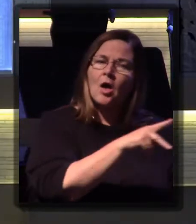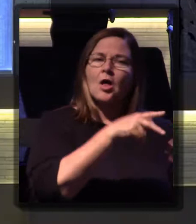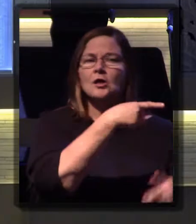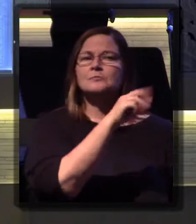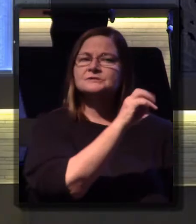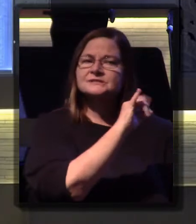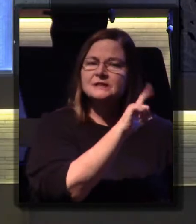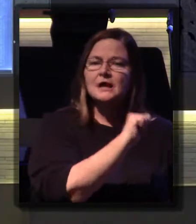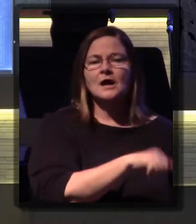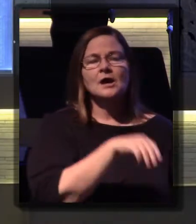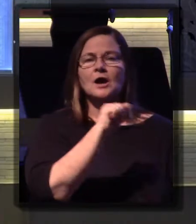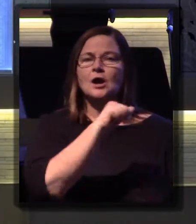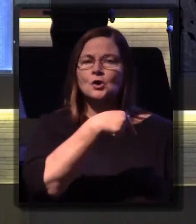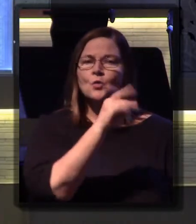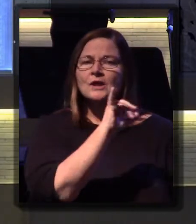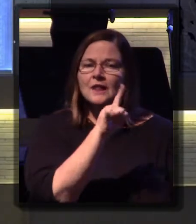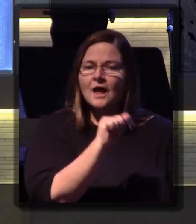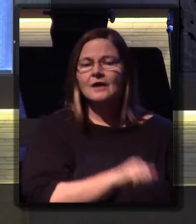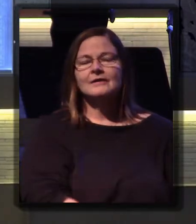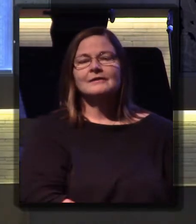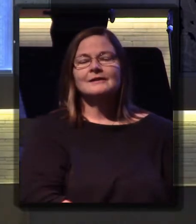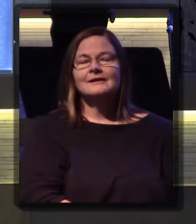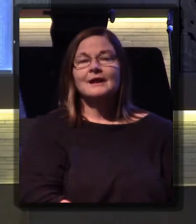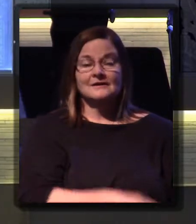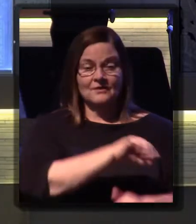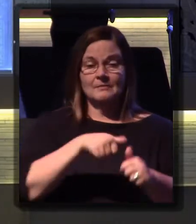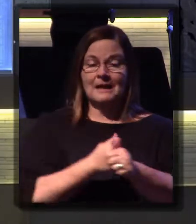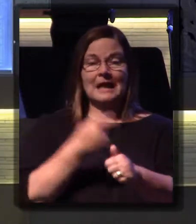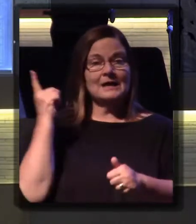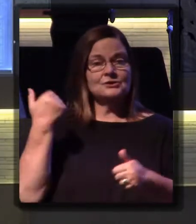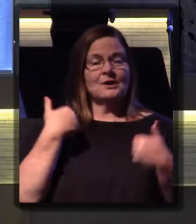To your left, Yeshua, Peter, Paul, Priscilla, Aquila.